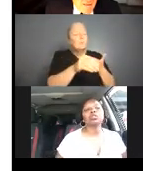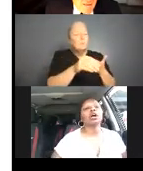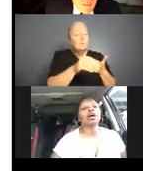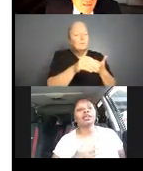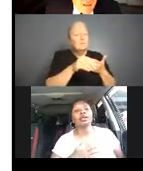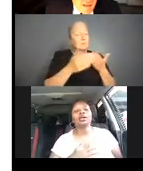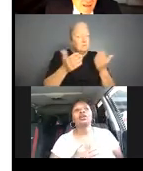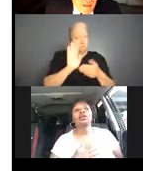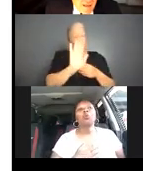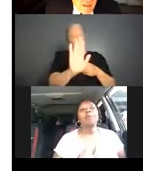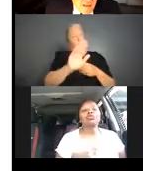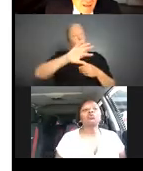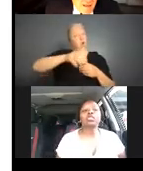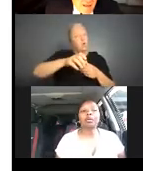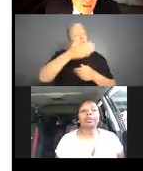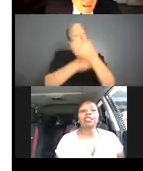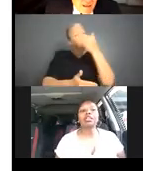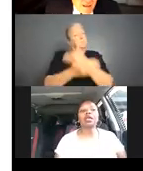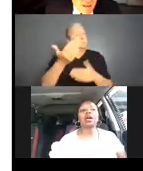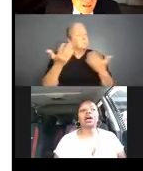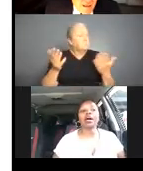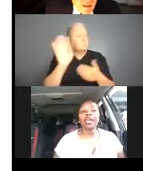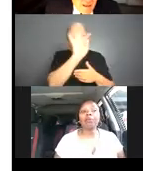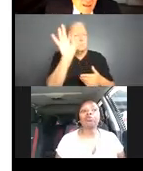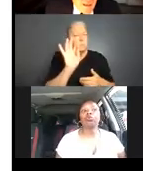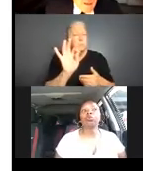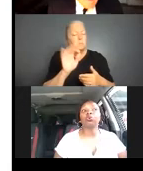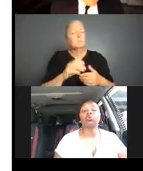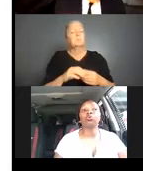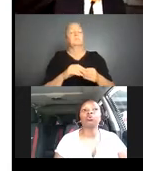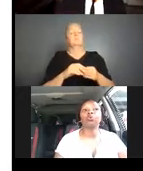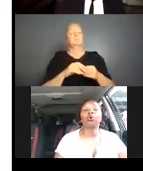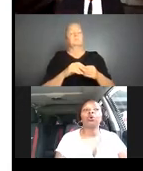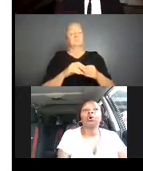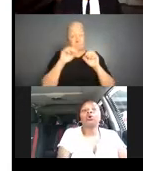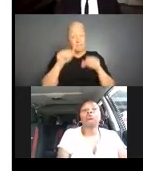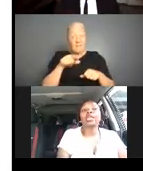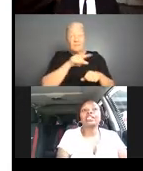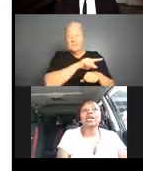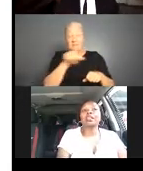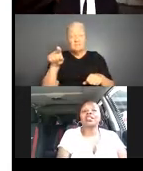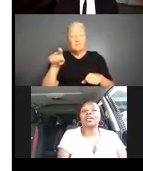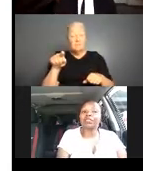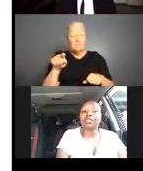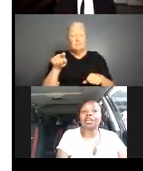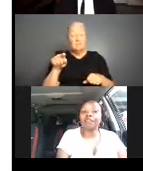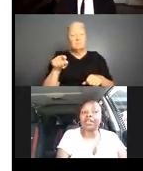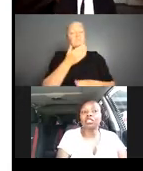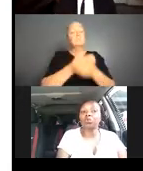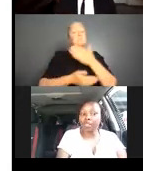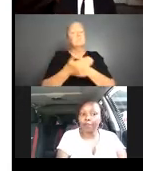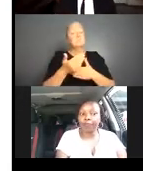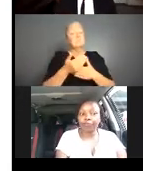reasons? And were persons with disability able to get the services